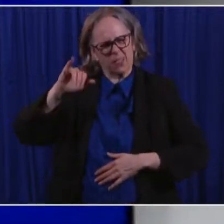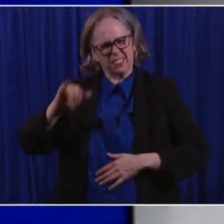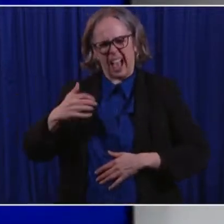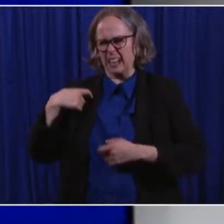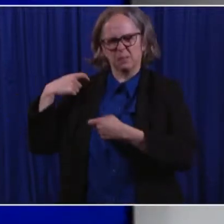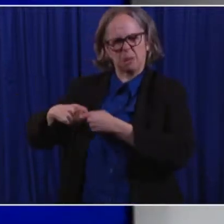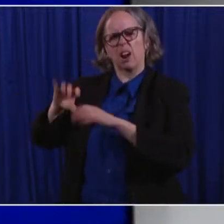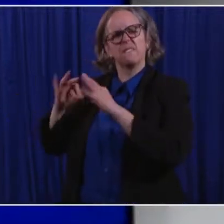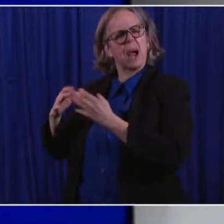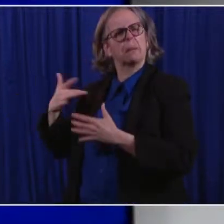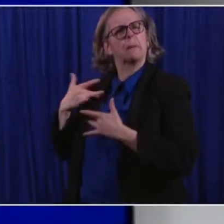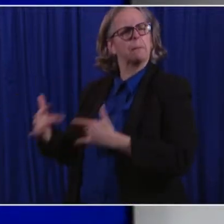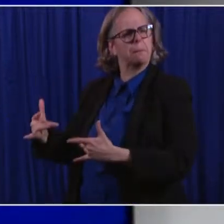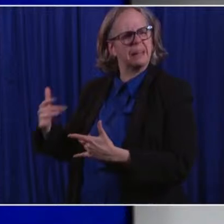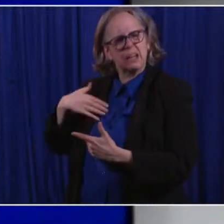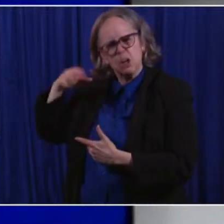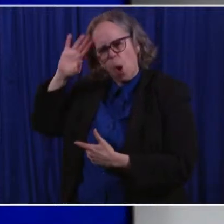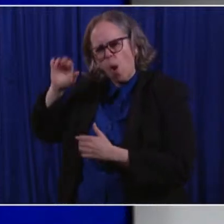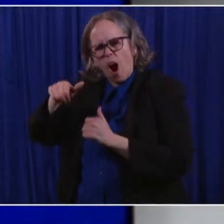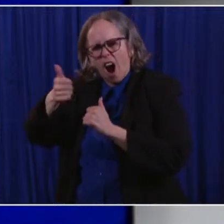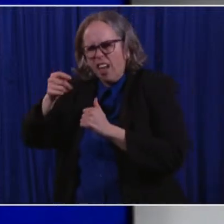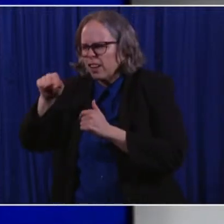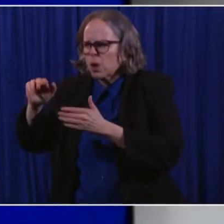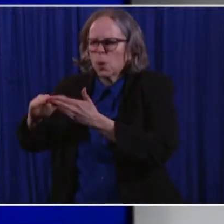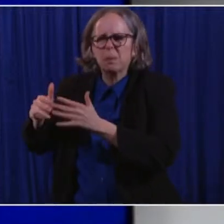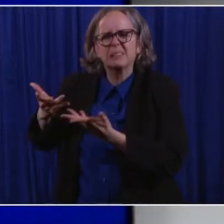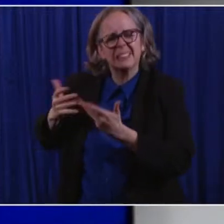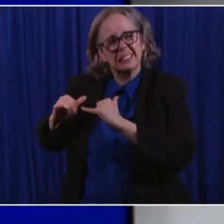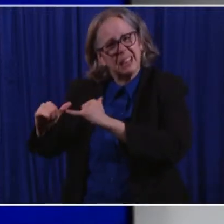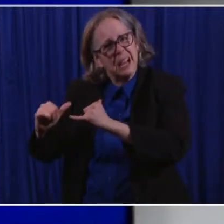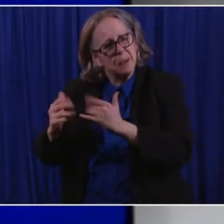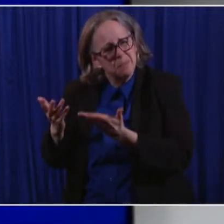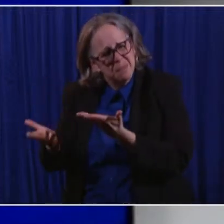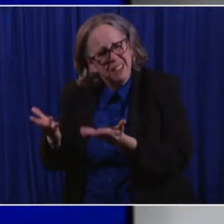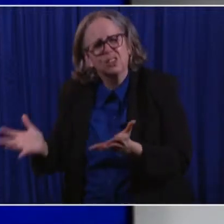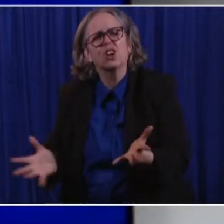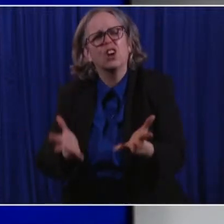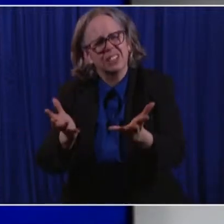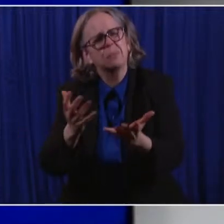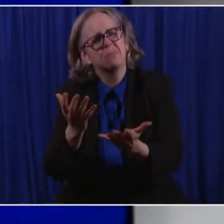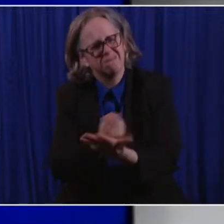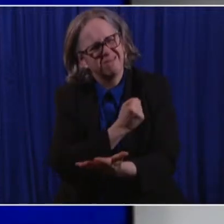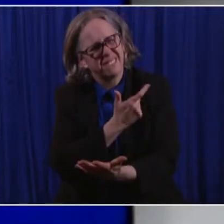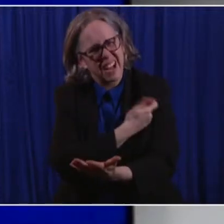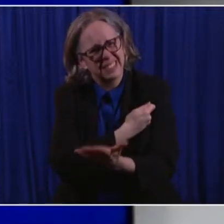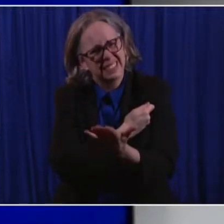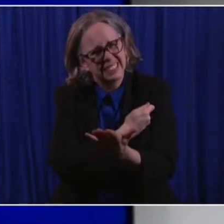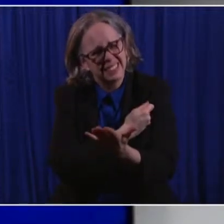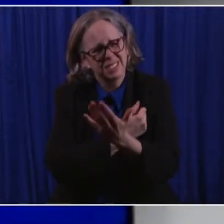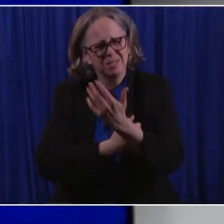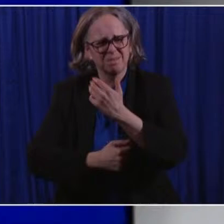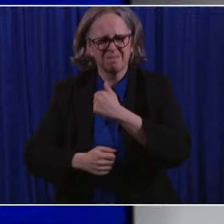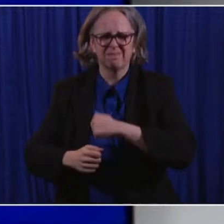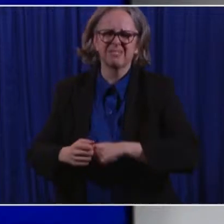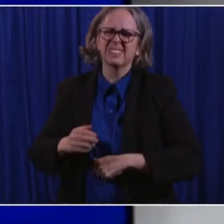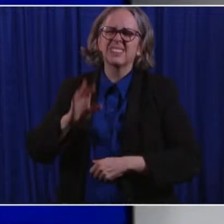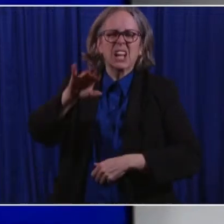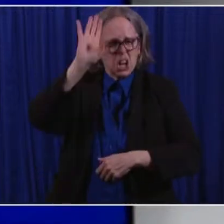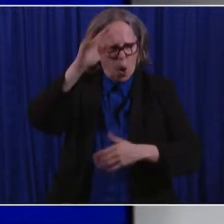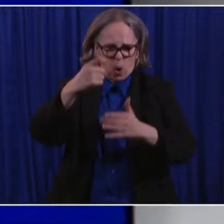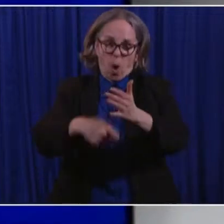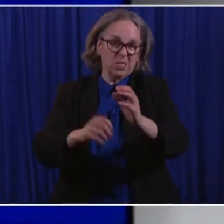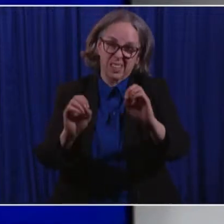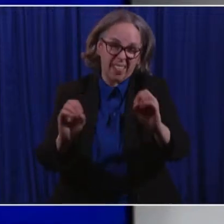all communities, I encourage you to get the vaccine. And the great thing about it, it's free. So no excuse. It doesn't